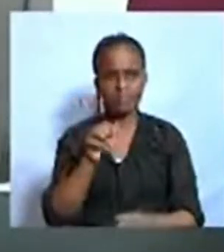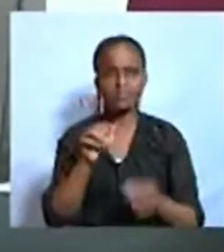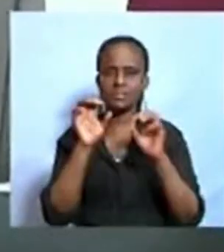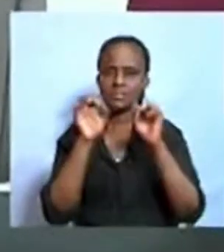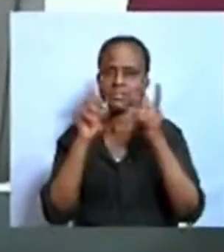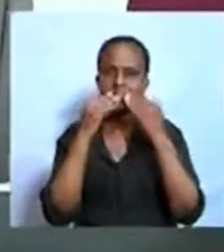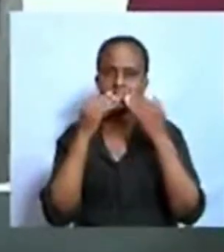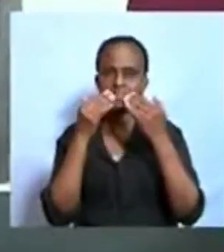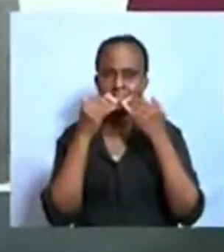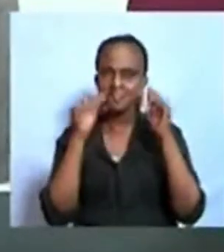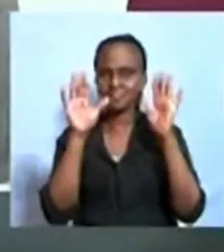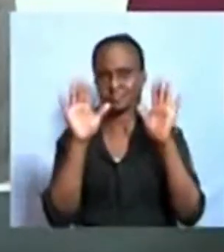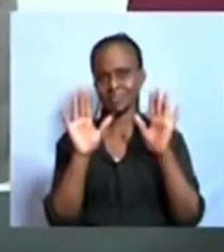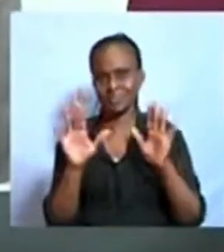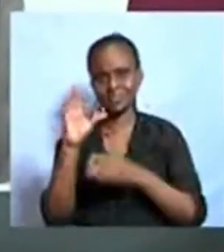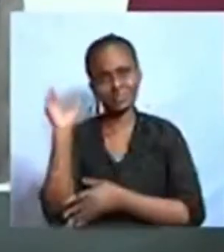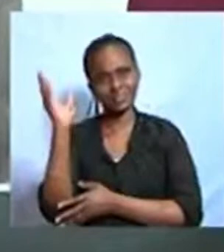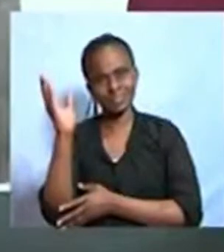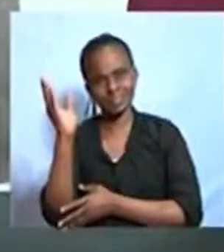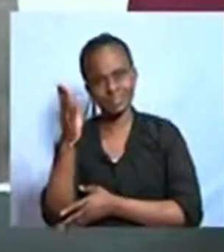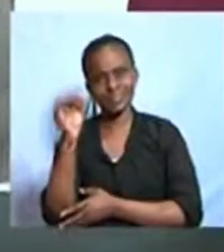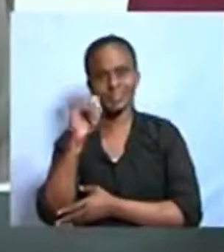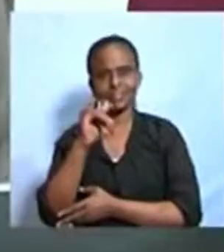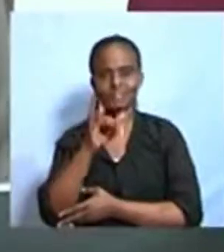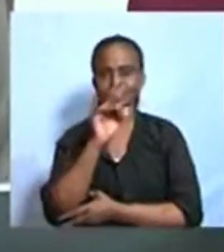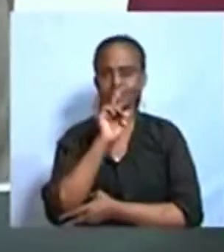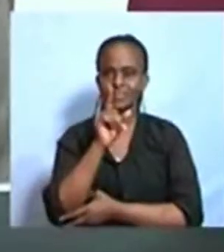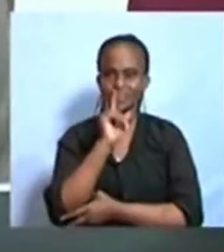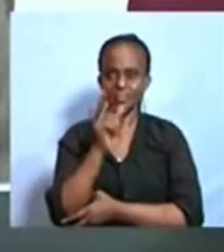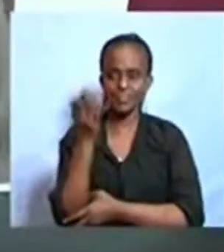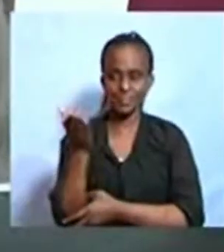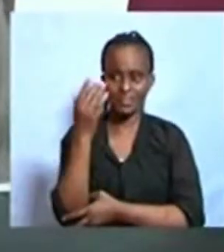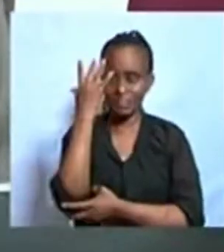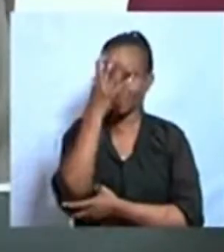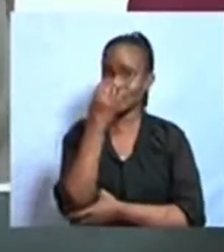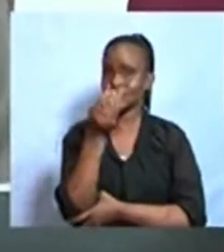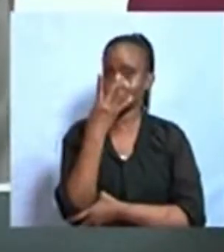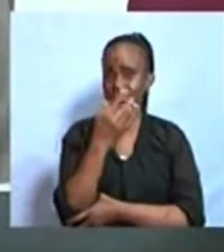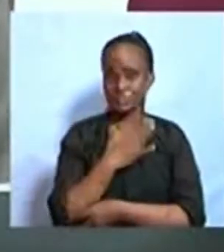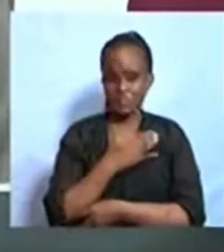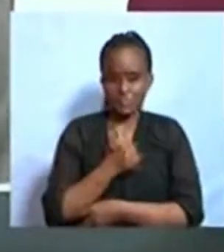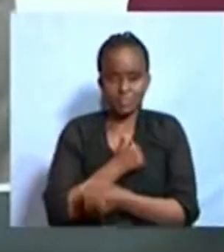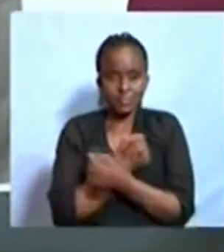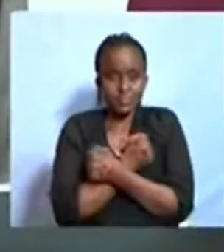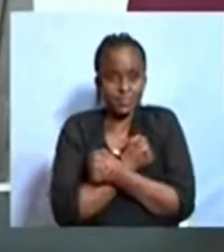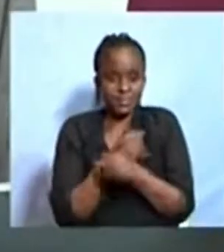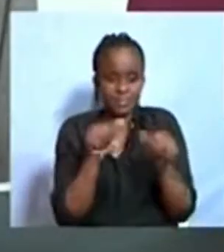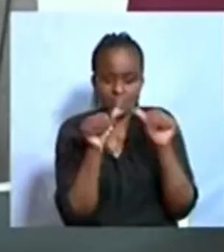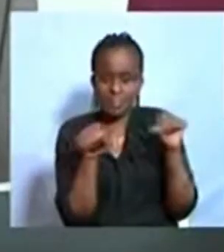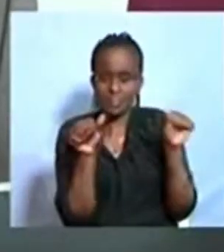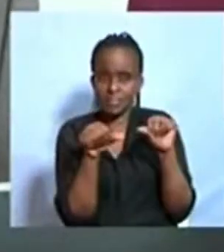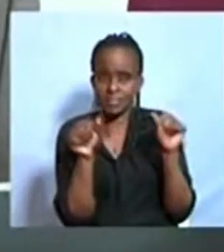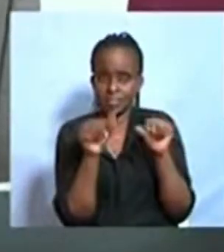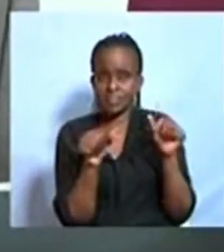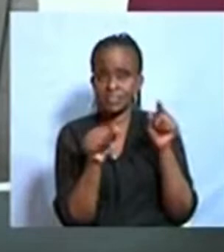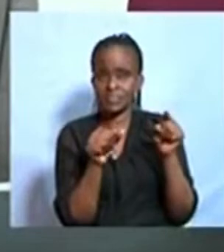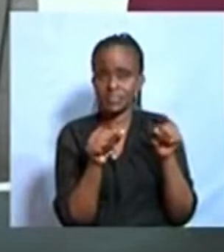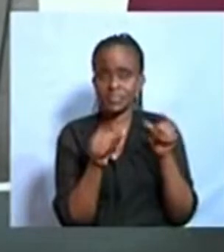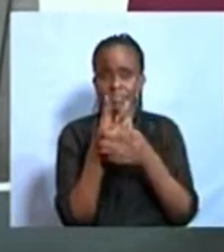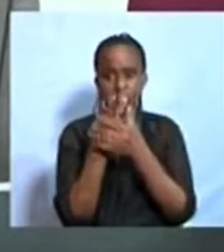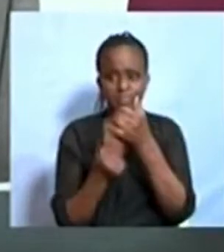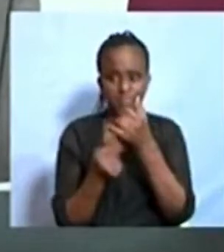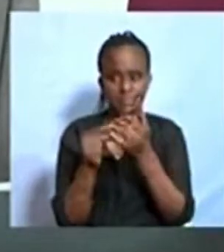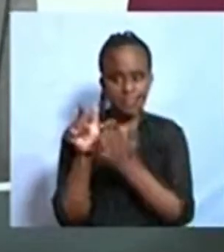Yeah, excellent presentation. That's really beautiful. I like the analysis of the both